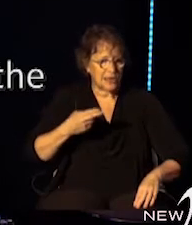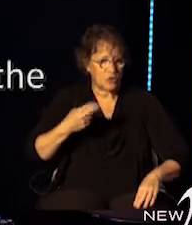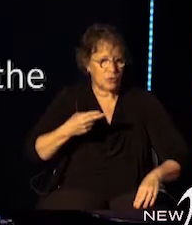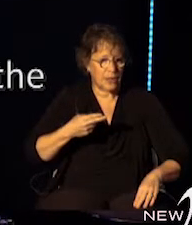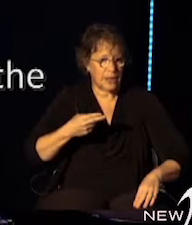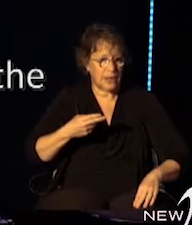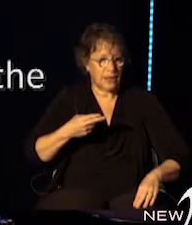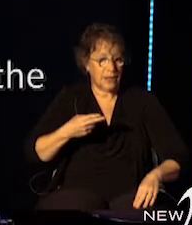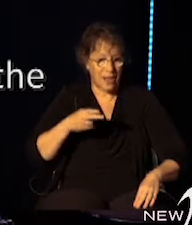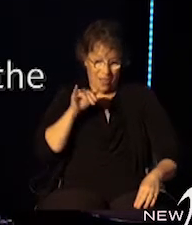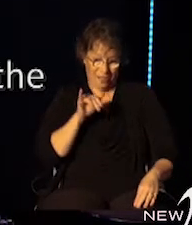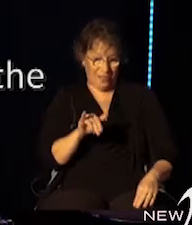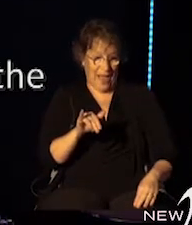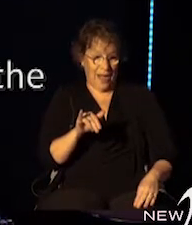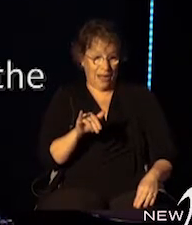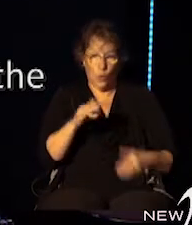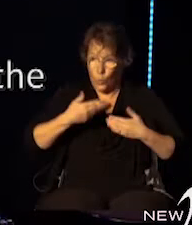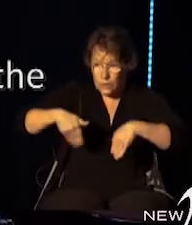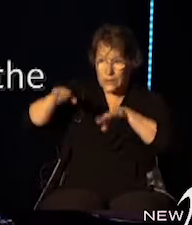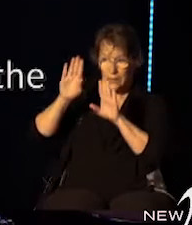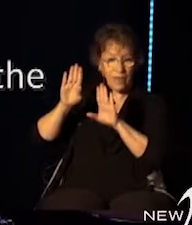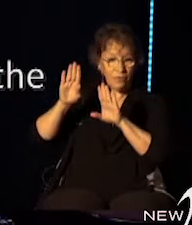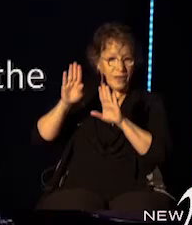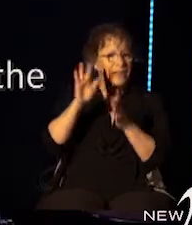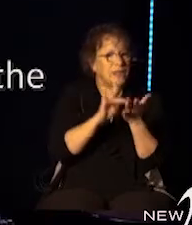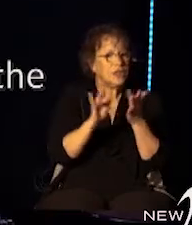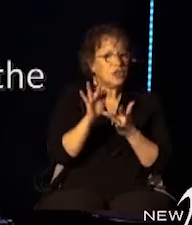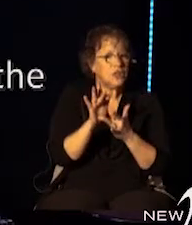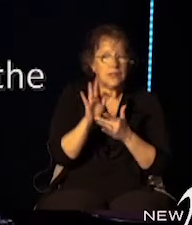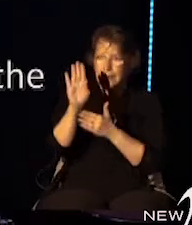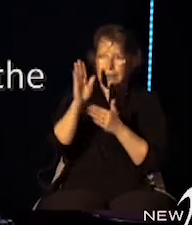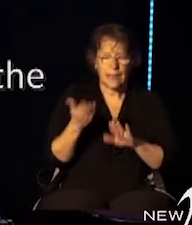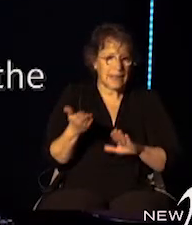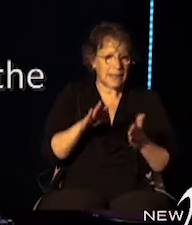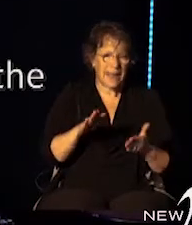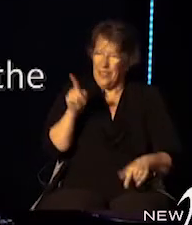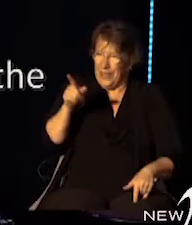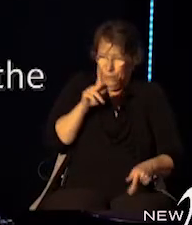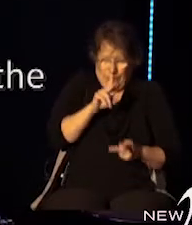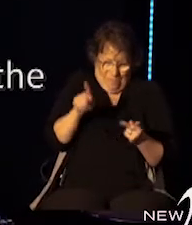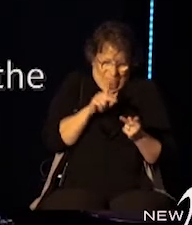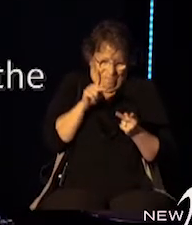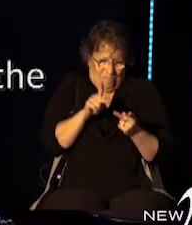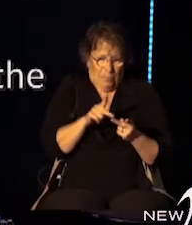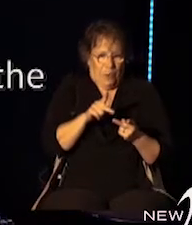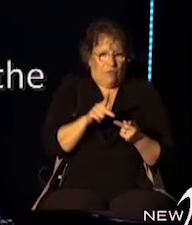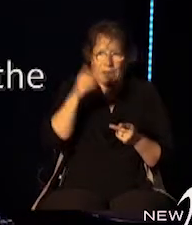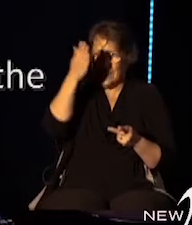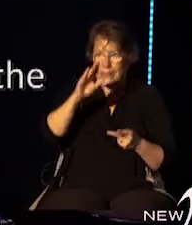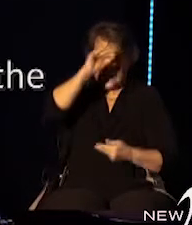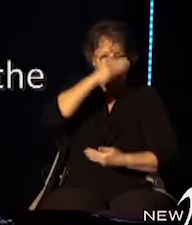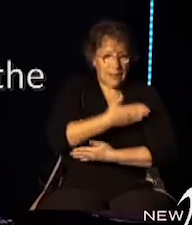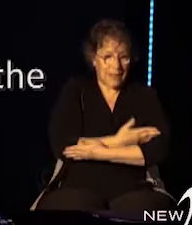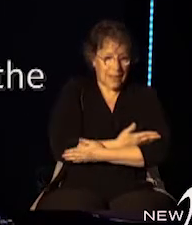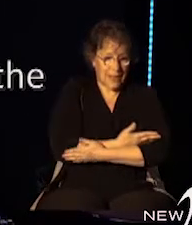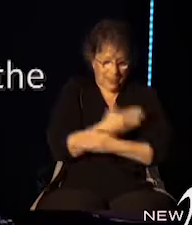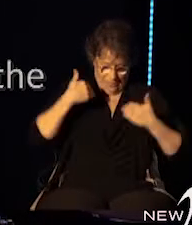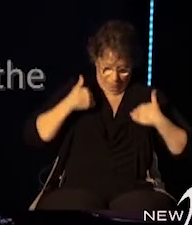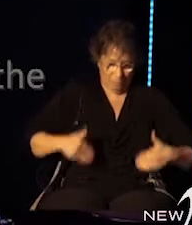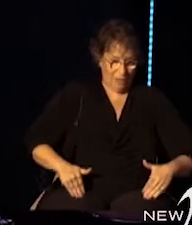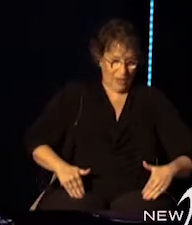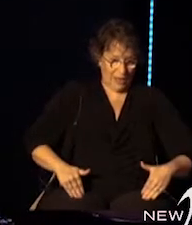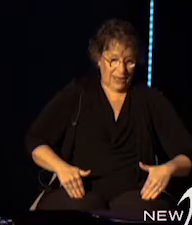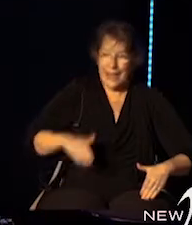Jesus' death as the perfect Son of God in the flesh was the most unjust thing that